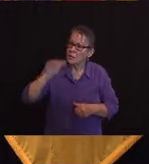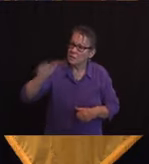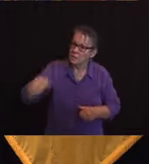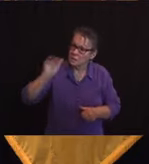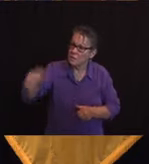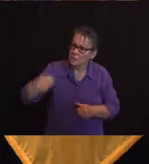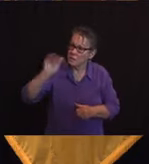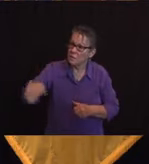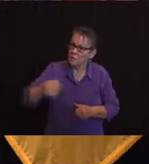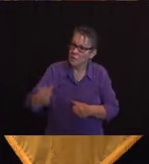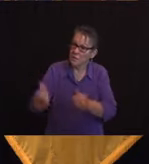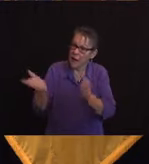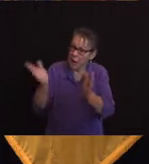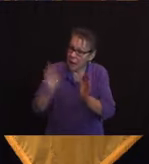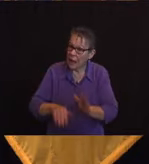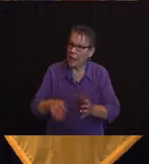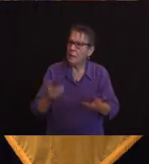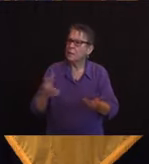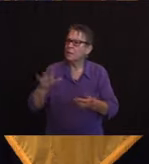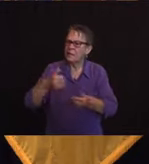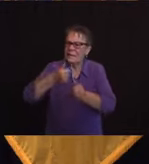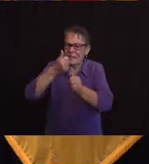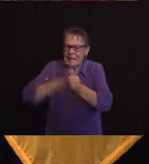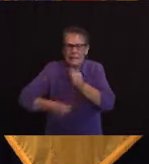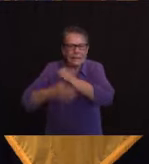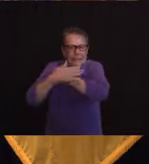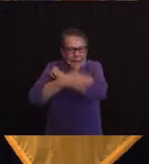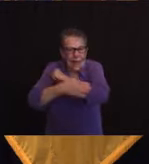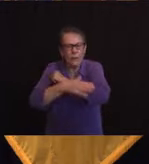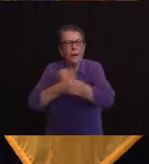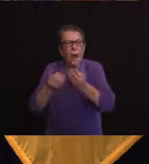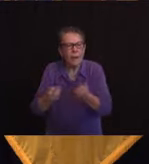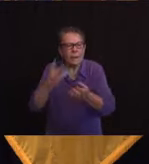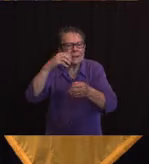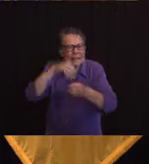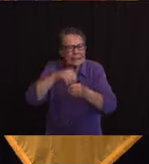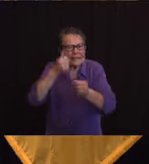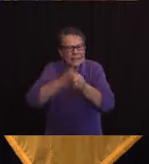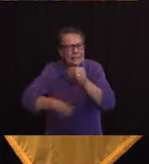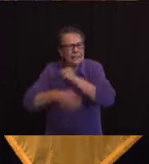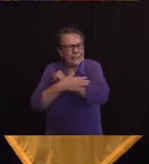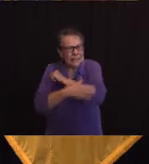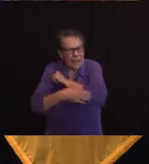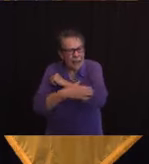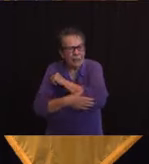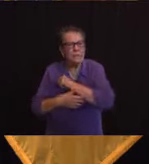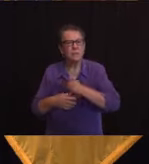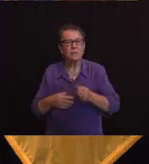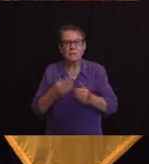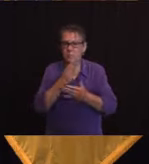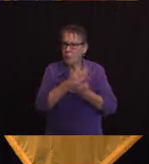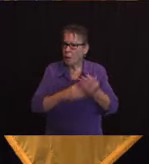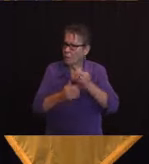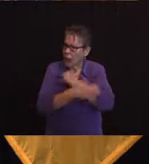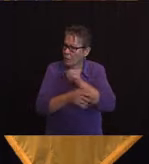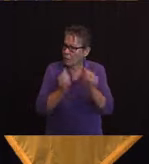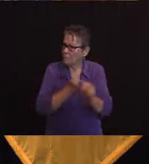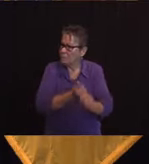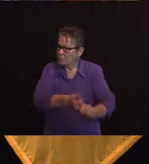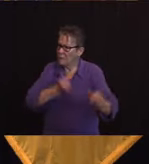each county? Because, you know, some counties are lagging behind. Hudson County, for instance, has the lowest rate of vaccination.